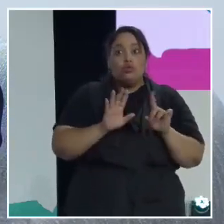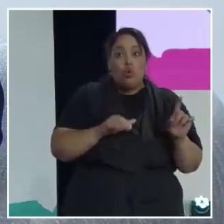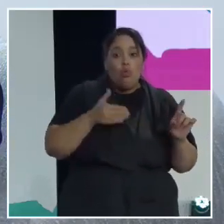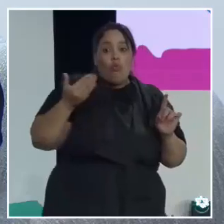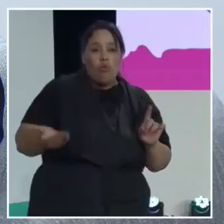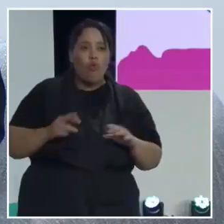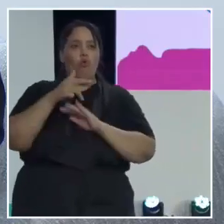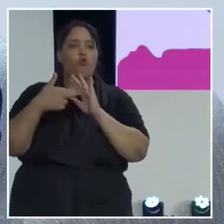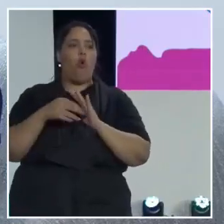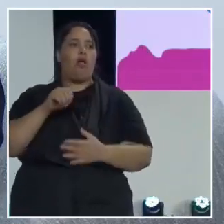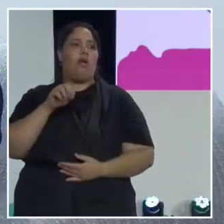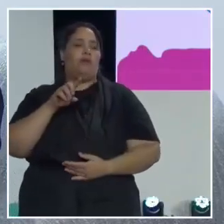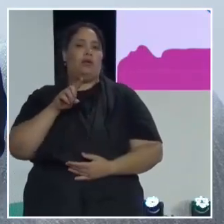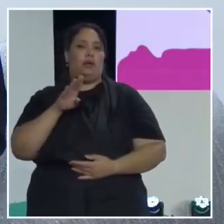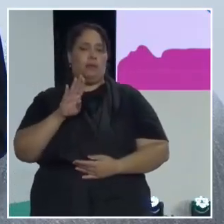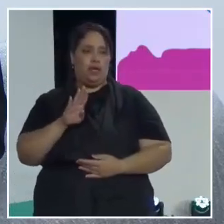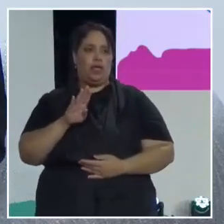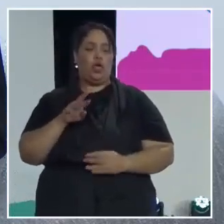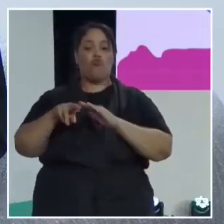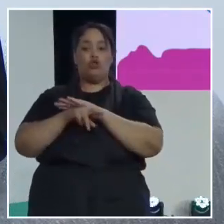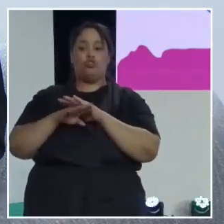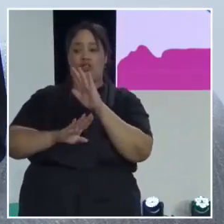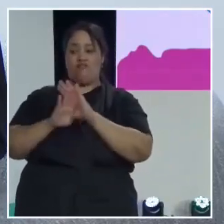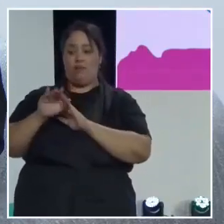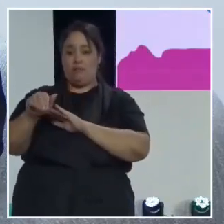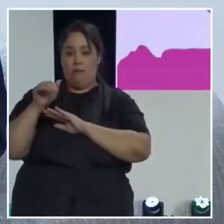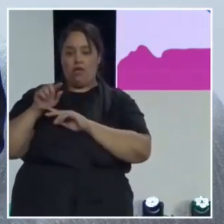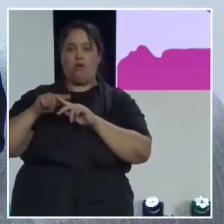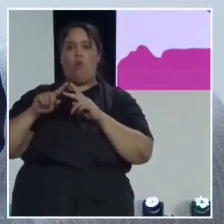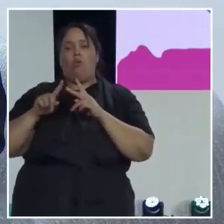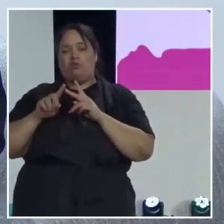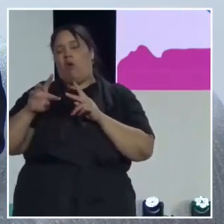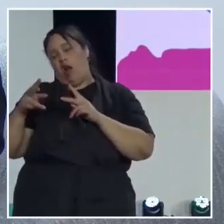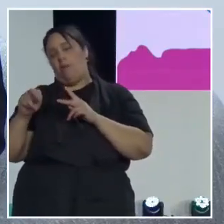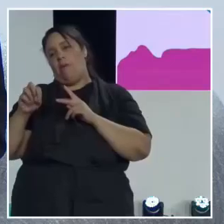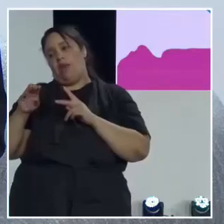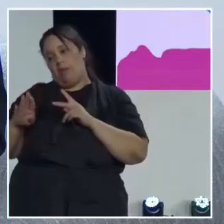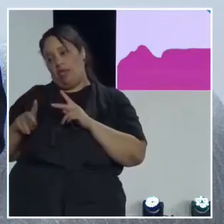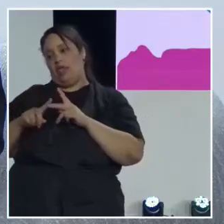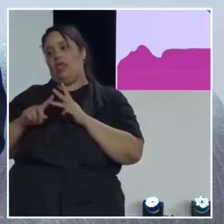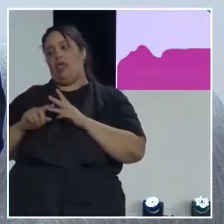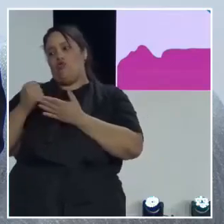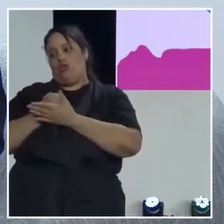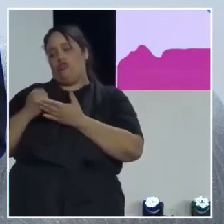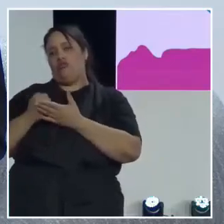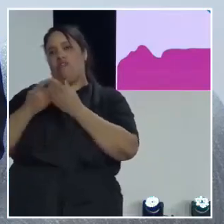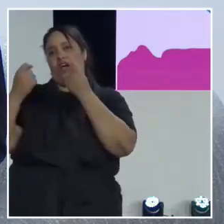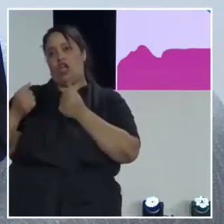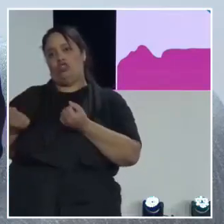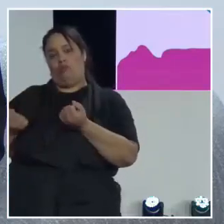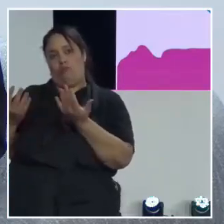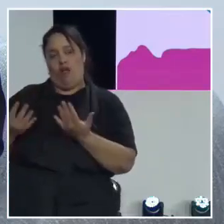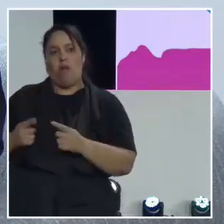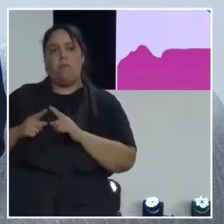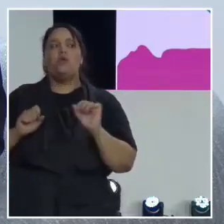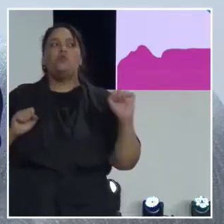role of MDBs, but also regional development banks. Badea is somewhat an MDB, also with regional dimension. How do you see improvement in your relationship